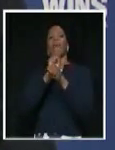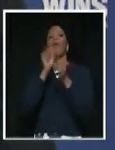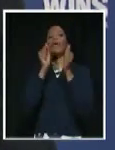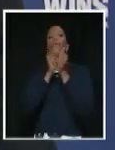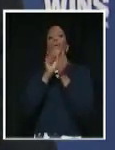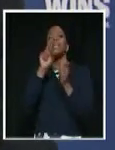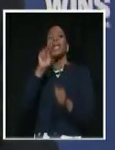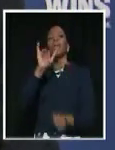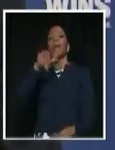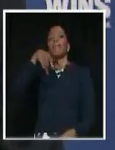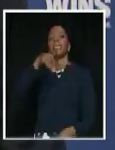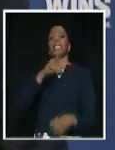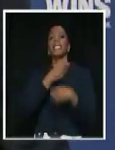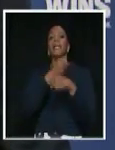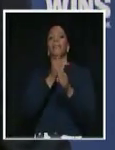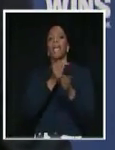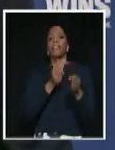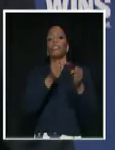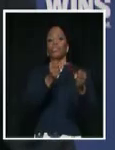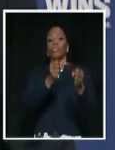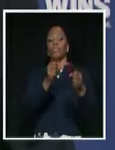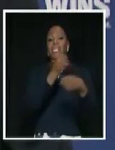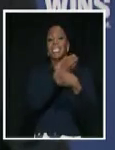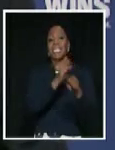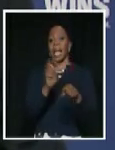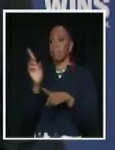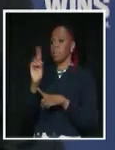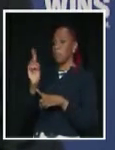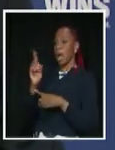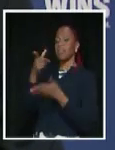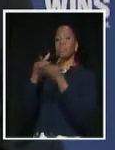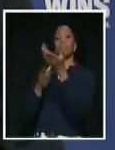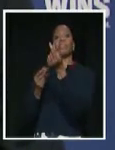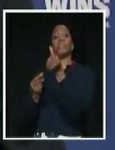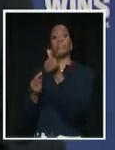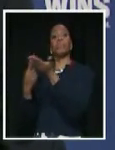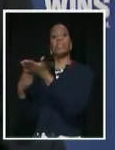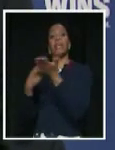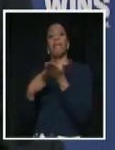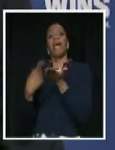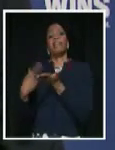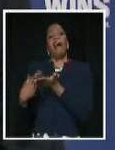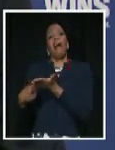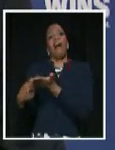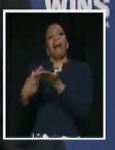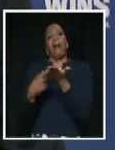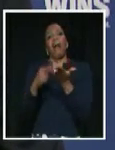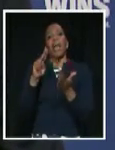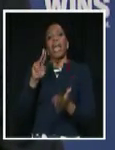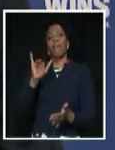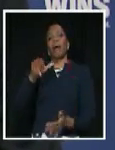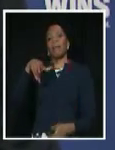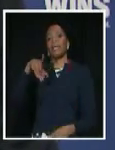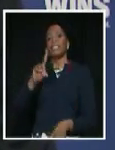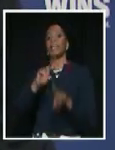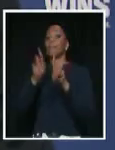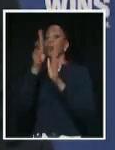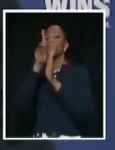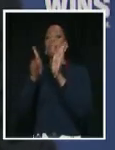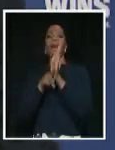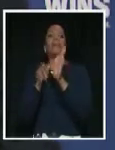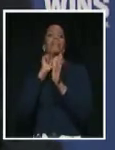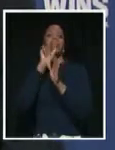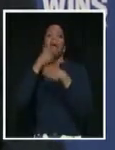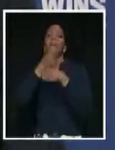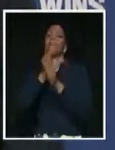safe. Mr. de Blasio, like he did during this debate, talks up the NYPD, but he has policies that will not make us safe.